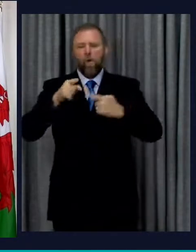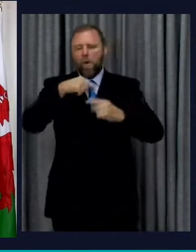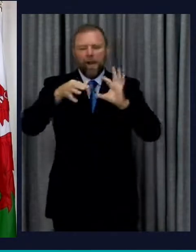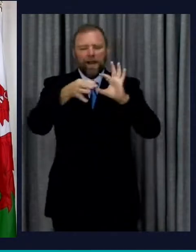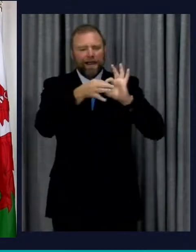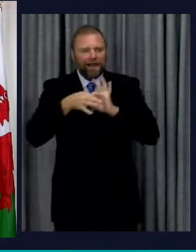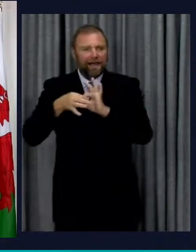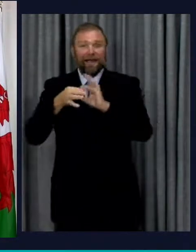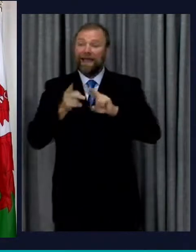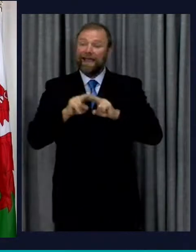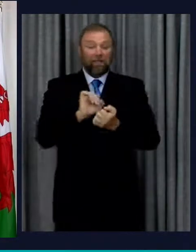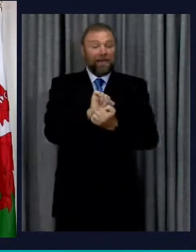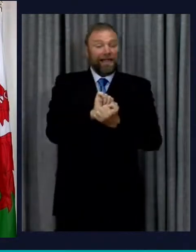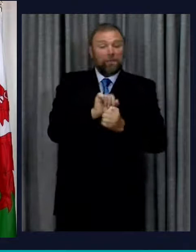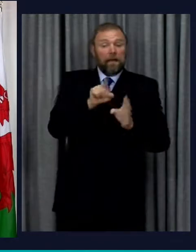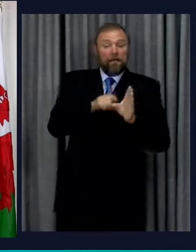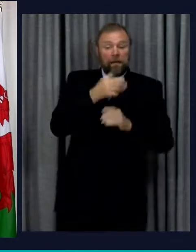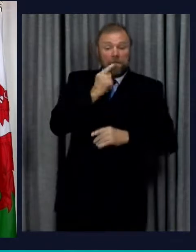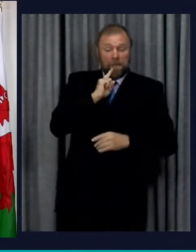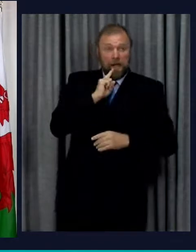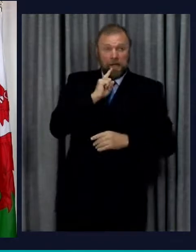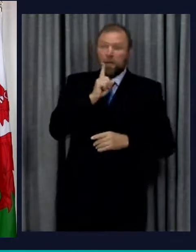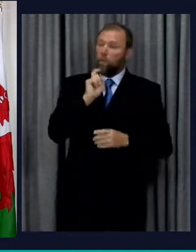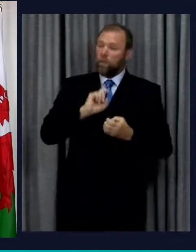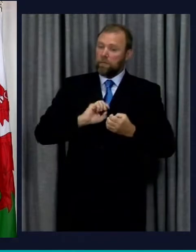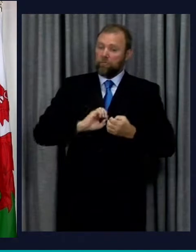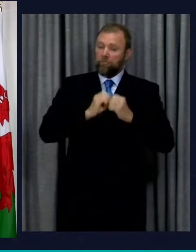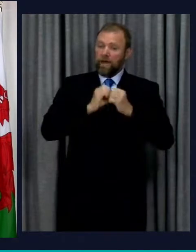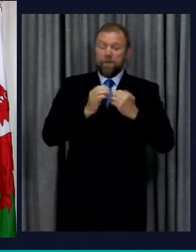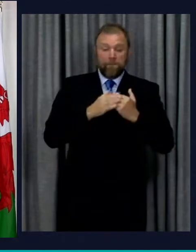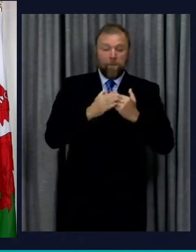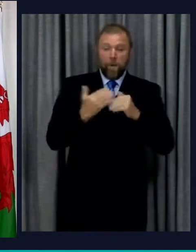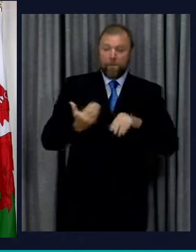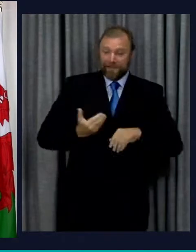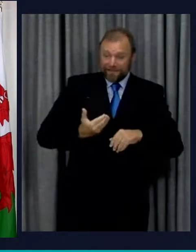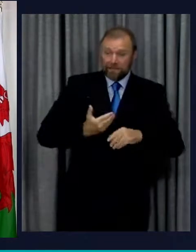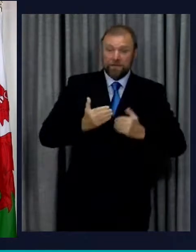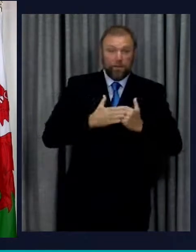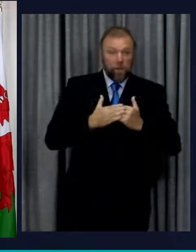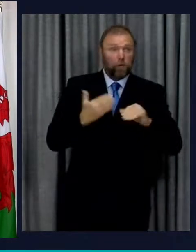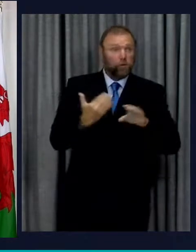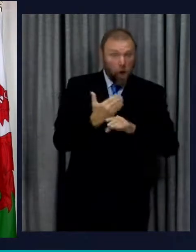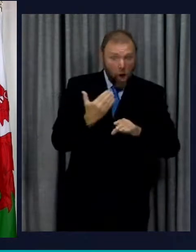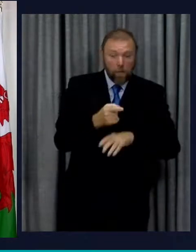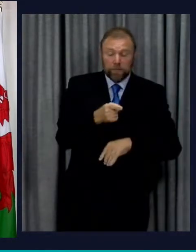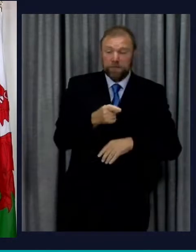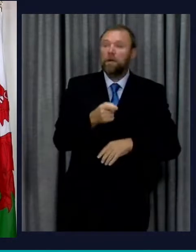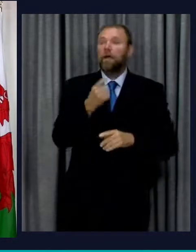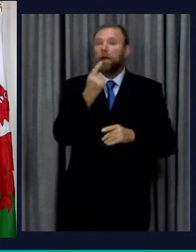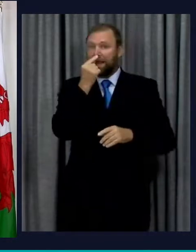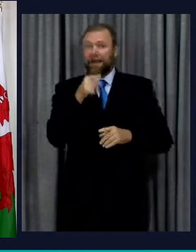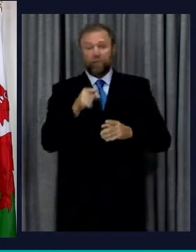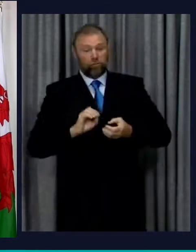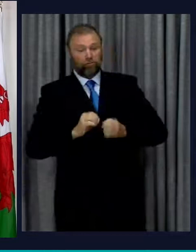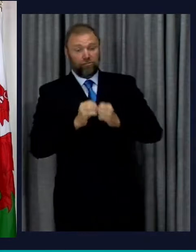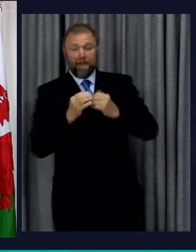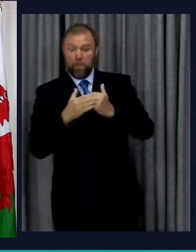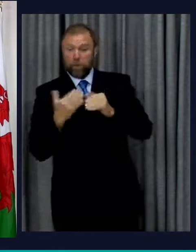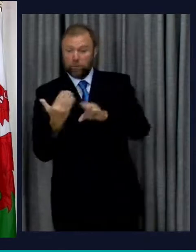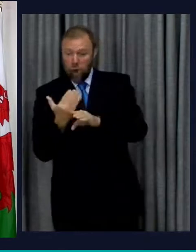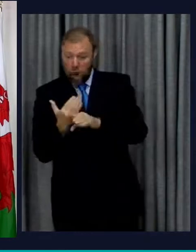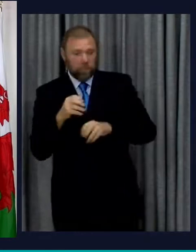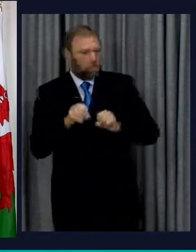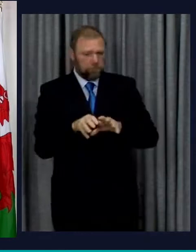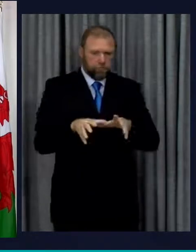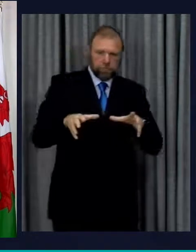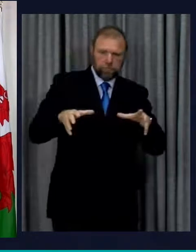more businesses created. If we can successfully persuade those people to start up their own businesses, they're more likely to create more jobs. If we actually do